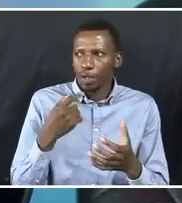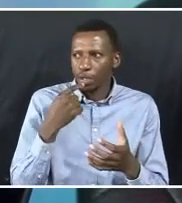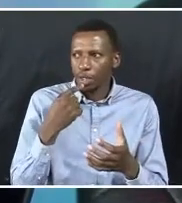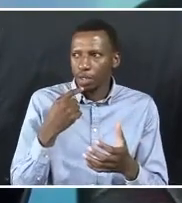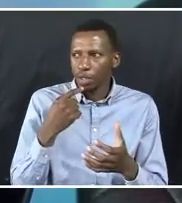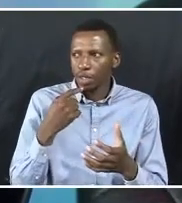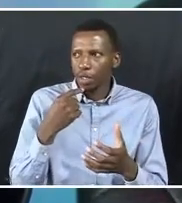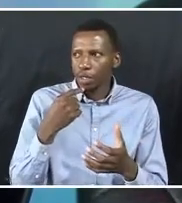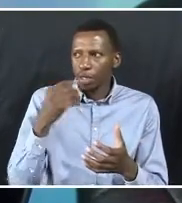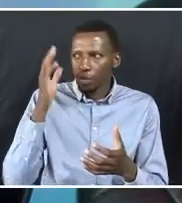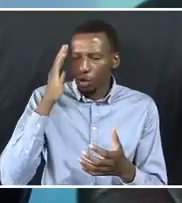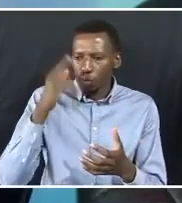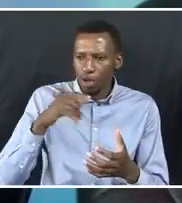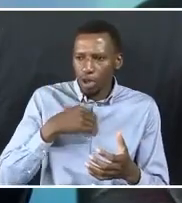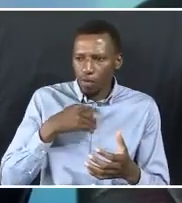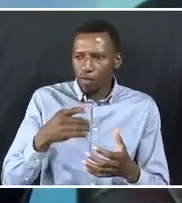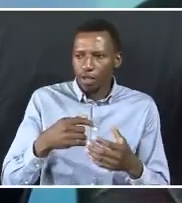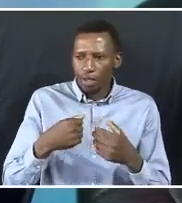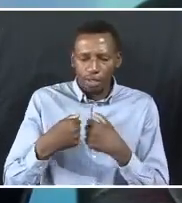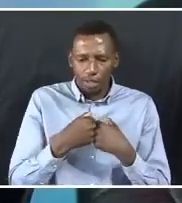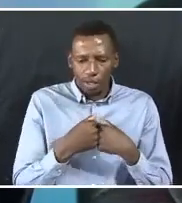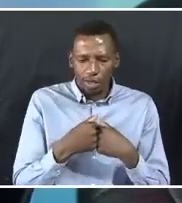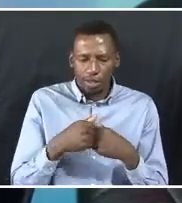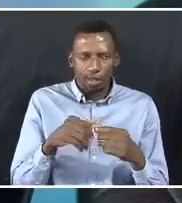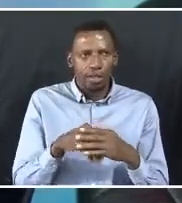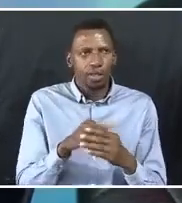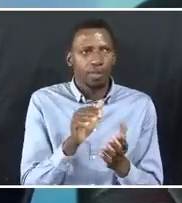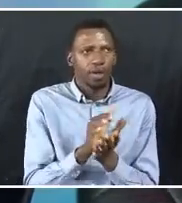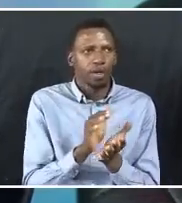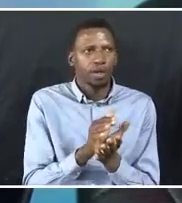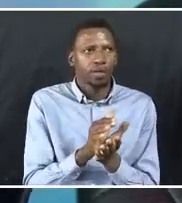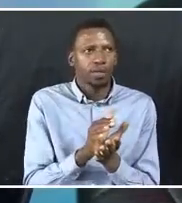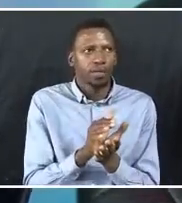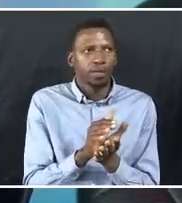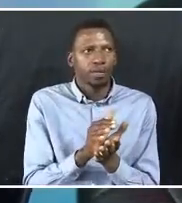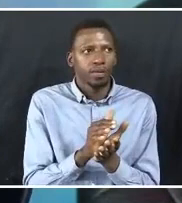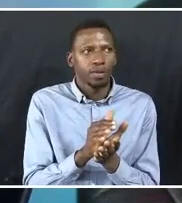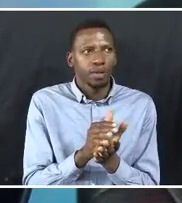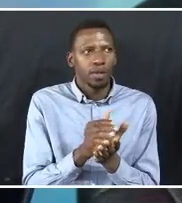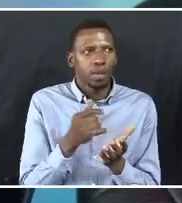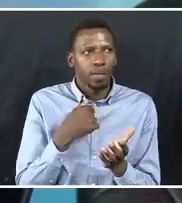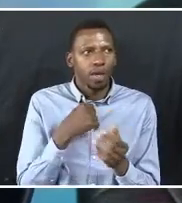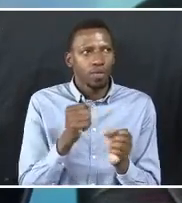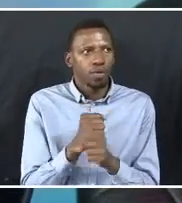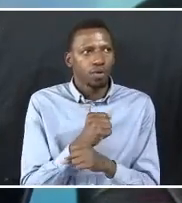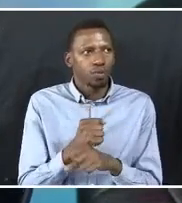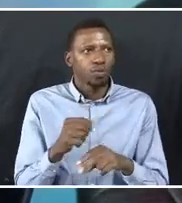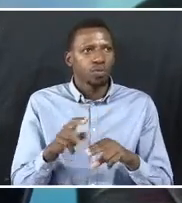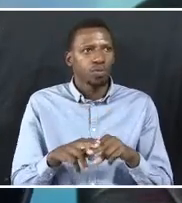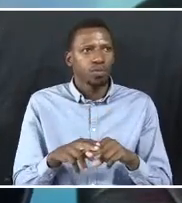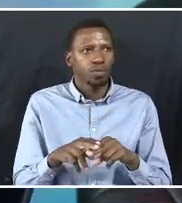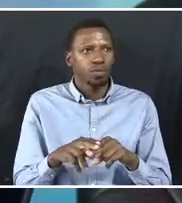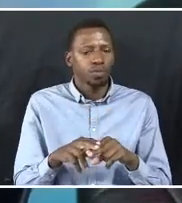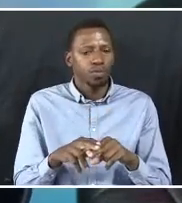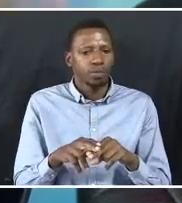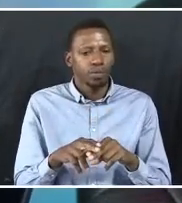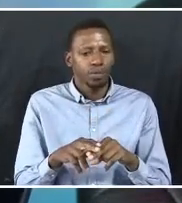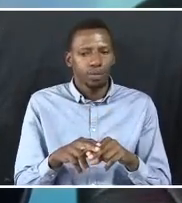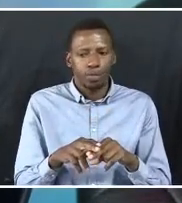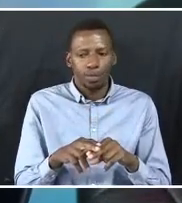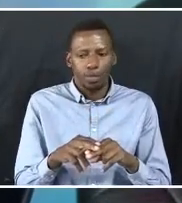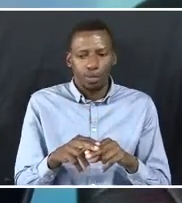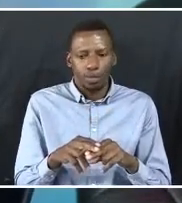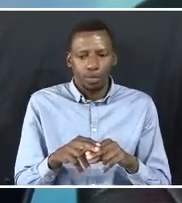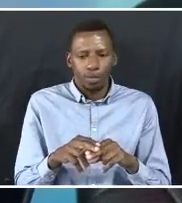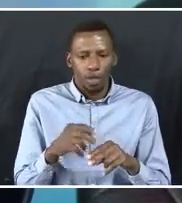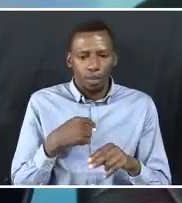battle at the back. I could not sit down on a seat. I could only